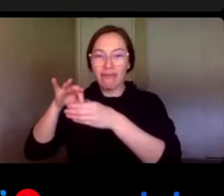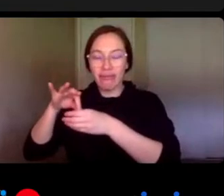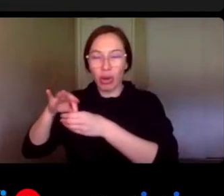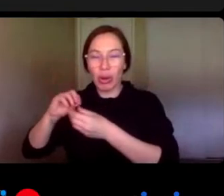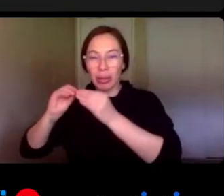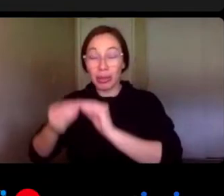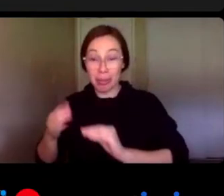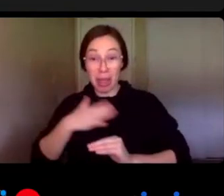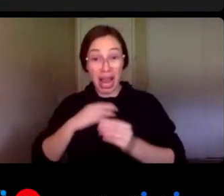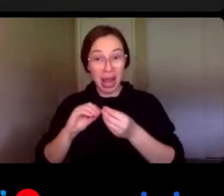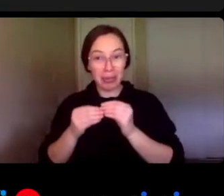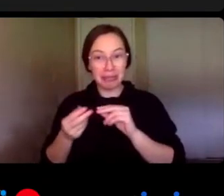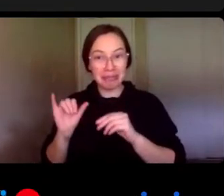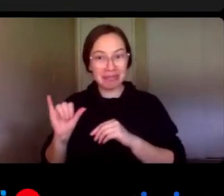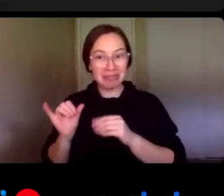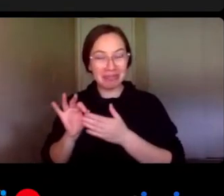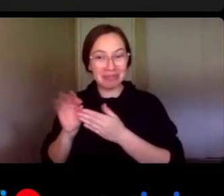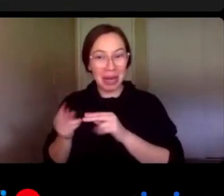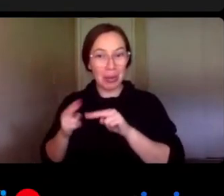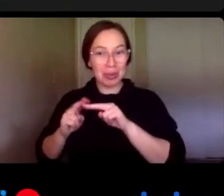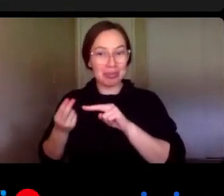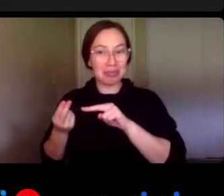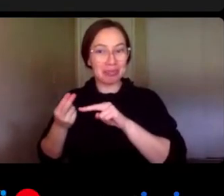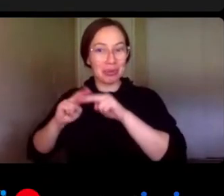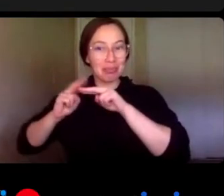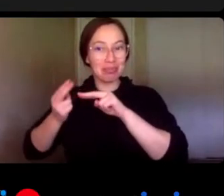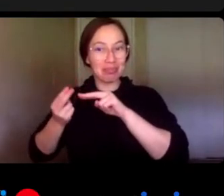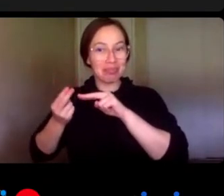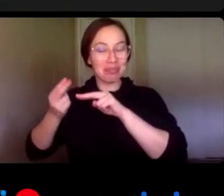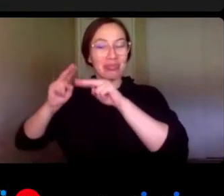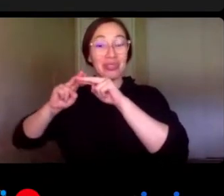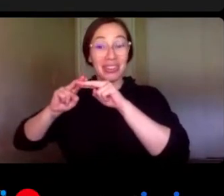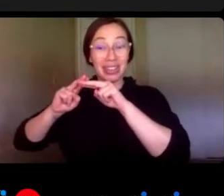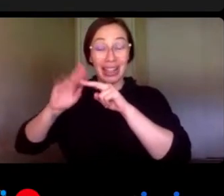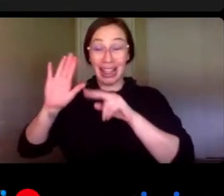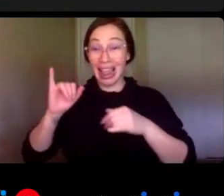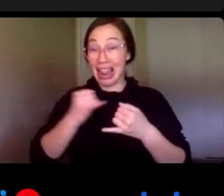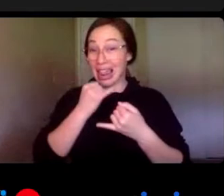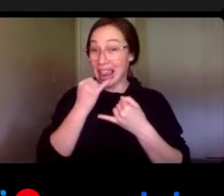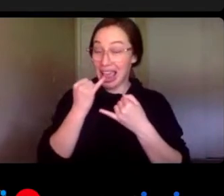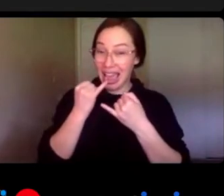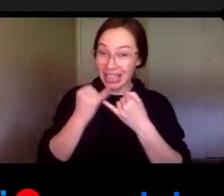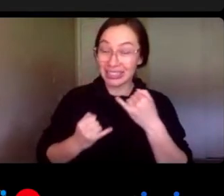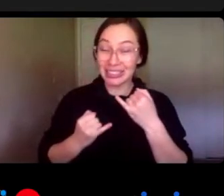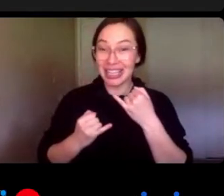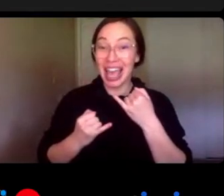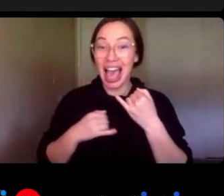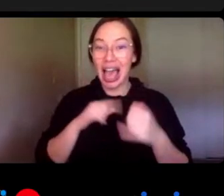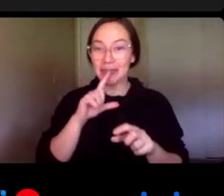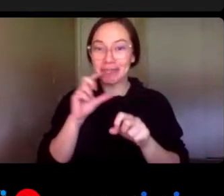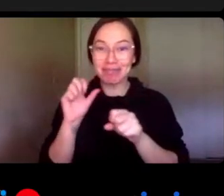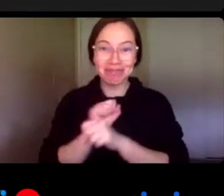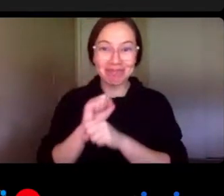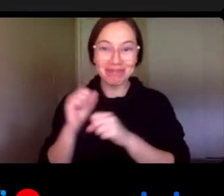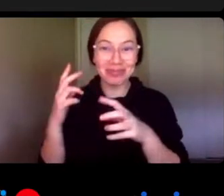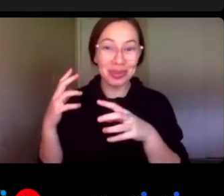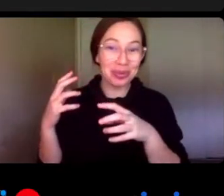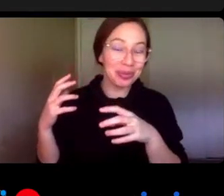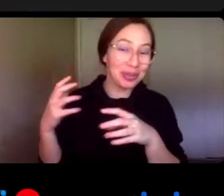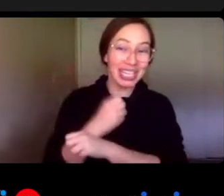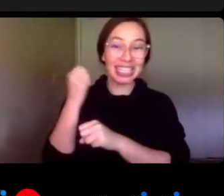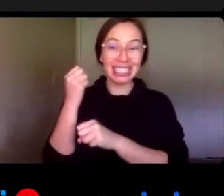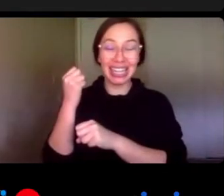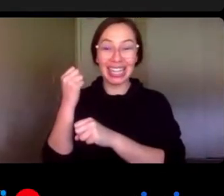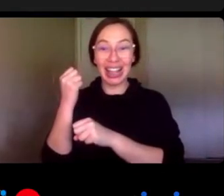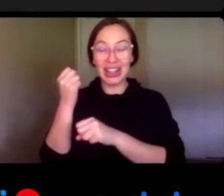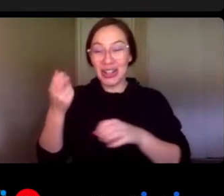numbers kept going up, kept going up, kept going up. And the last and final, I ended up winning the